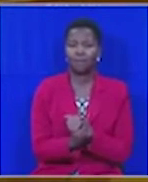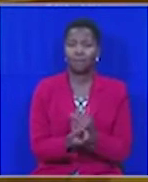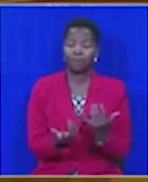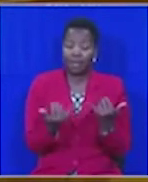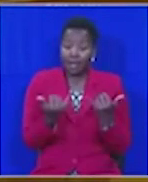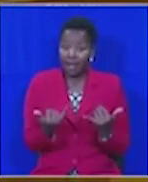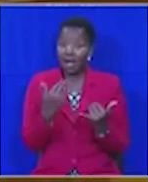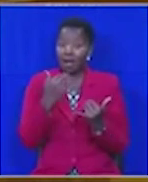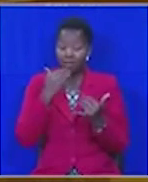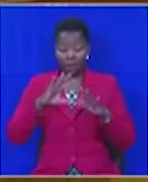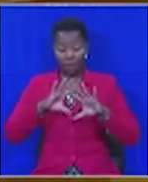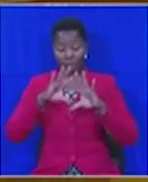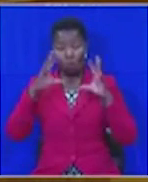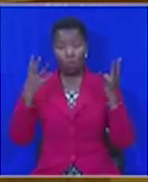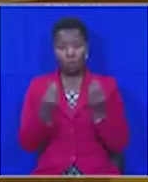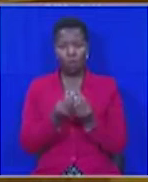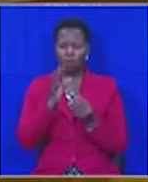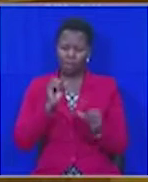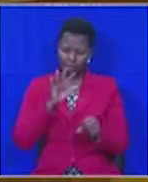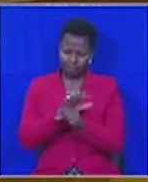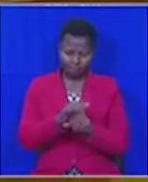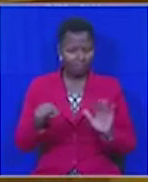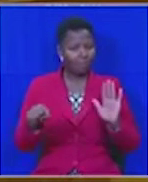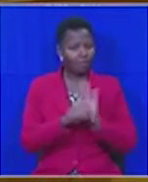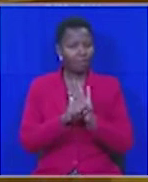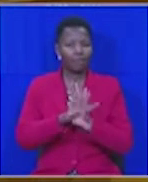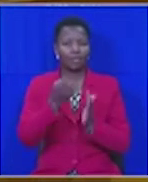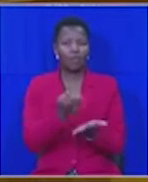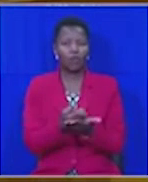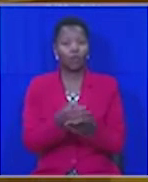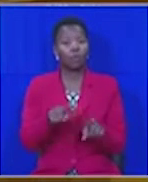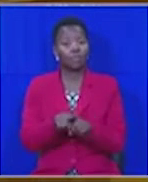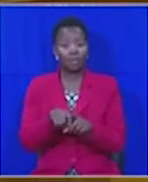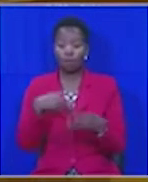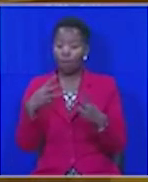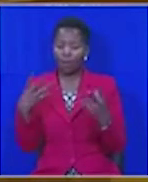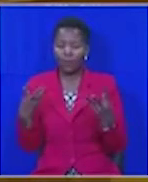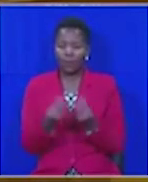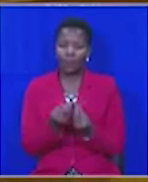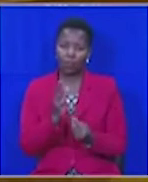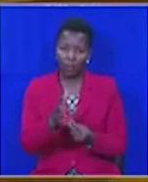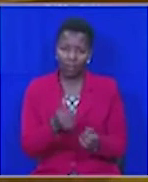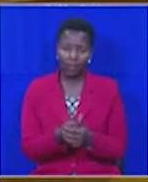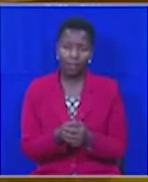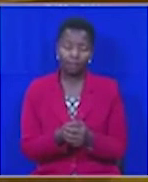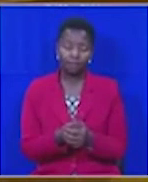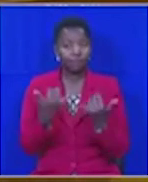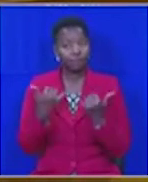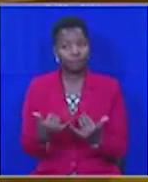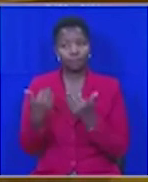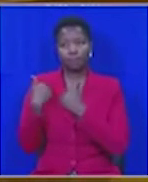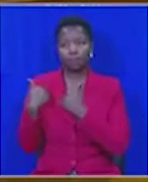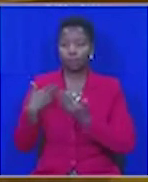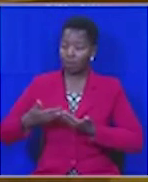you will understand, for South Africa's economy and therefore employment in our society. It is therefore the responsibility of all of us, both